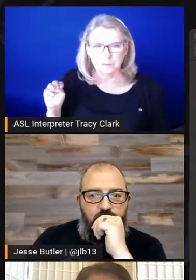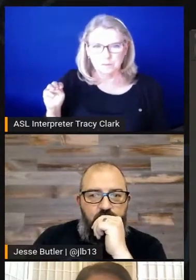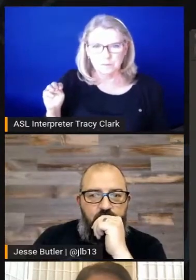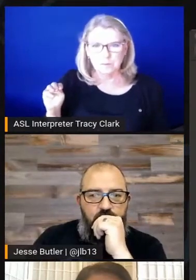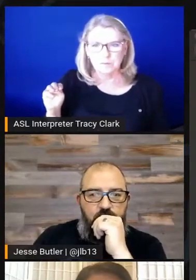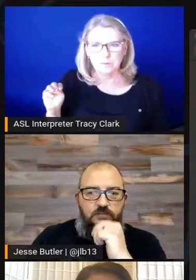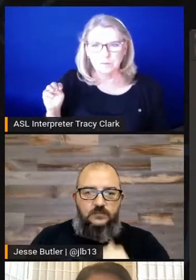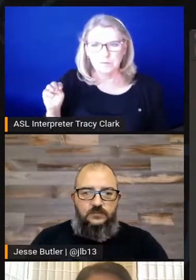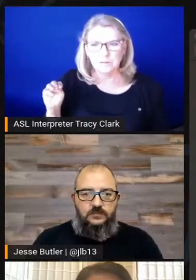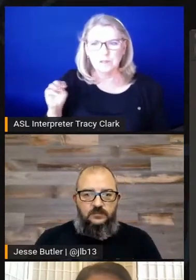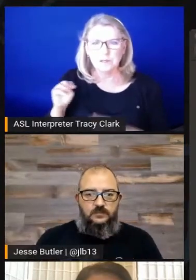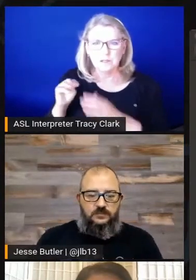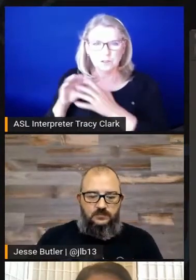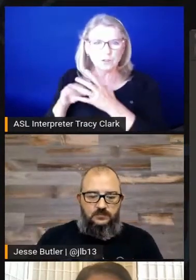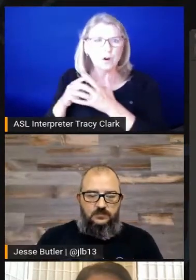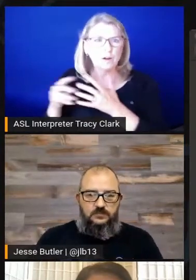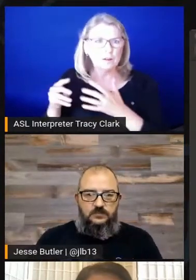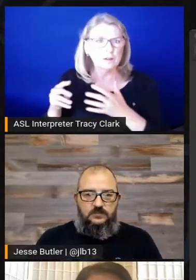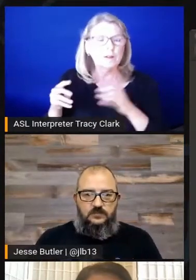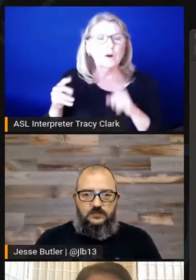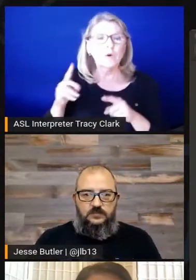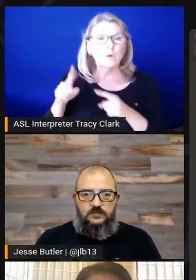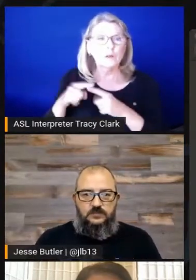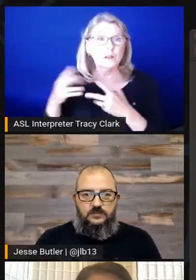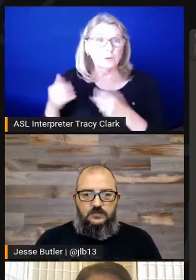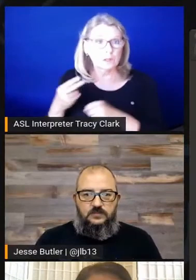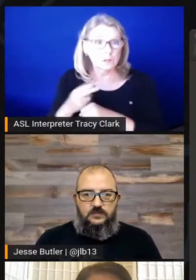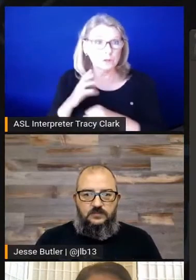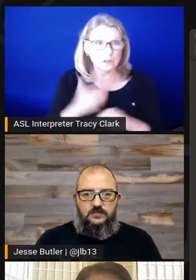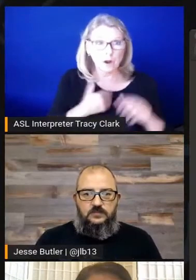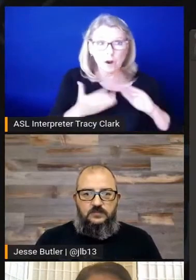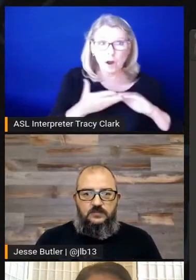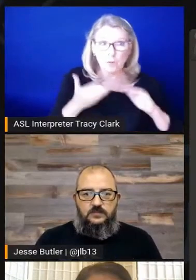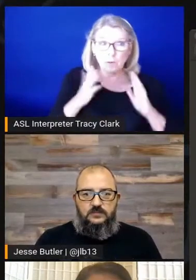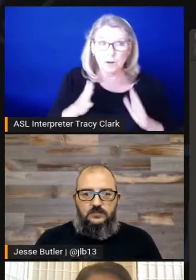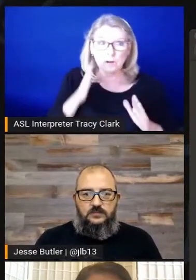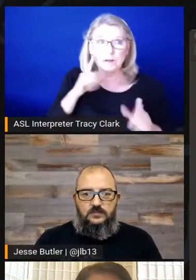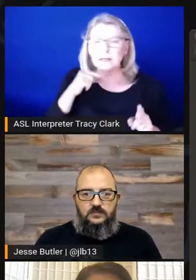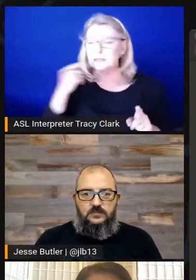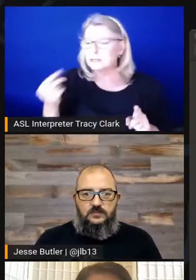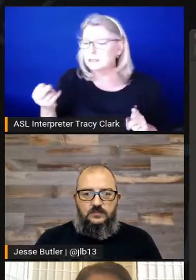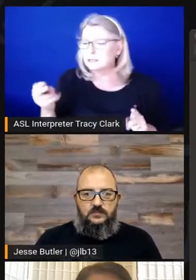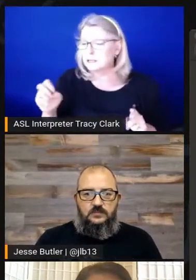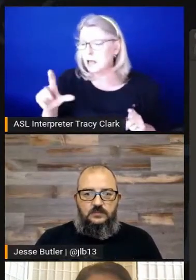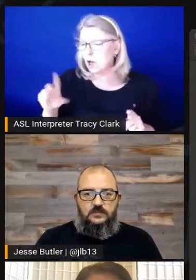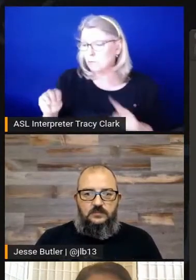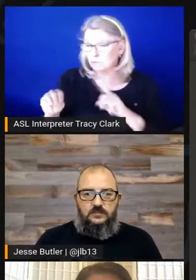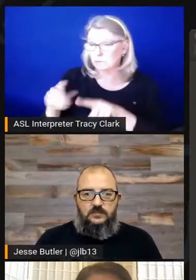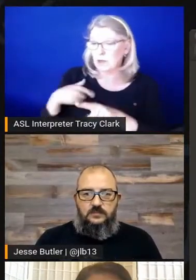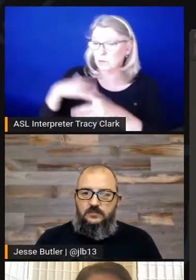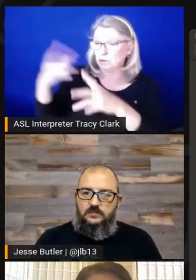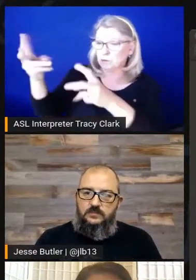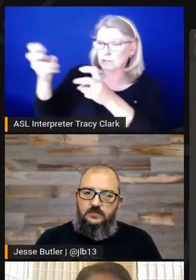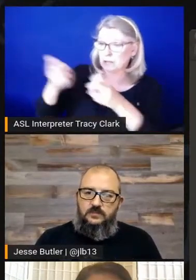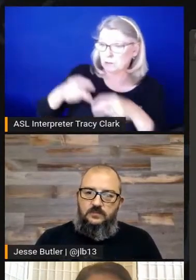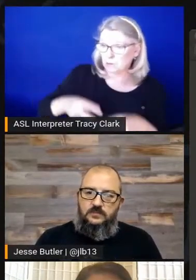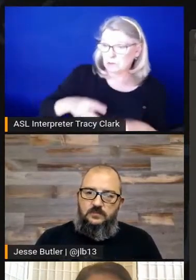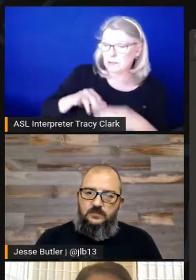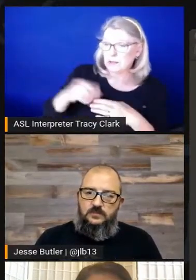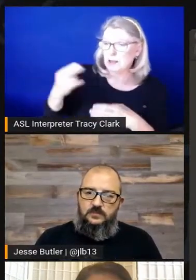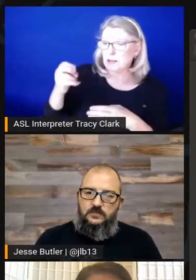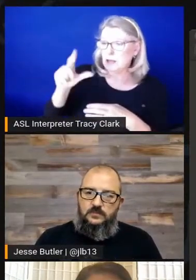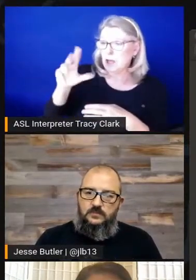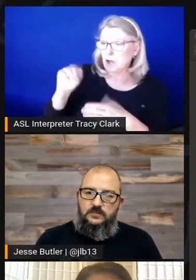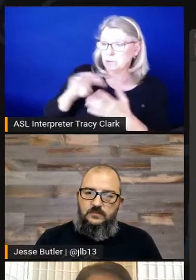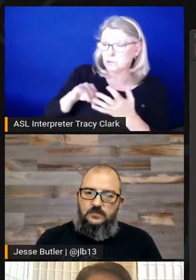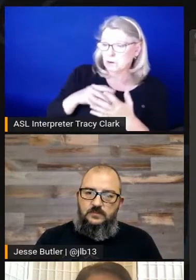they would tell Helm, hey, I want to download this Helm chart and deploy it in my cluster. And then Helm will take care of the rest.